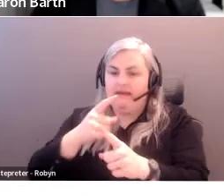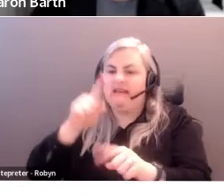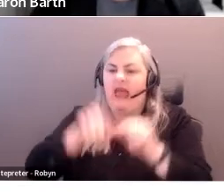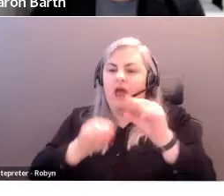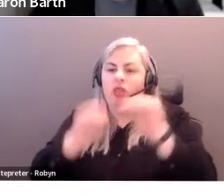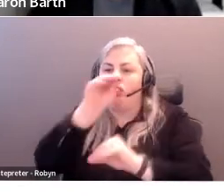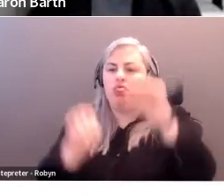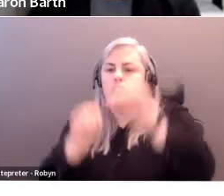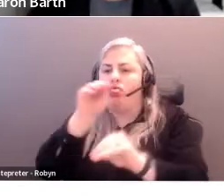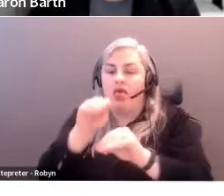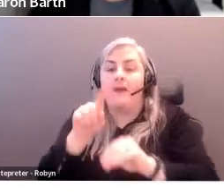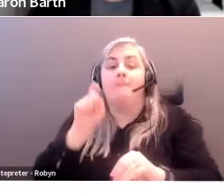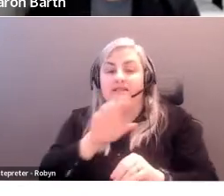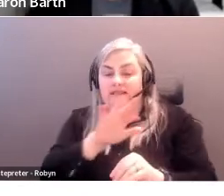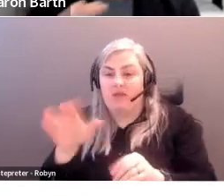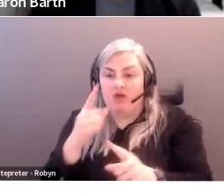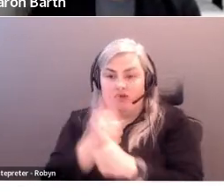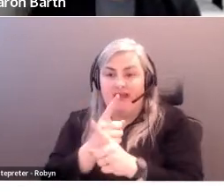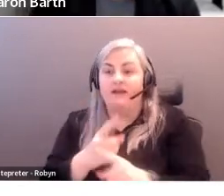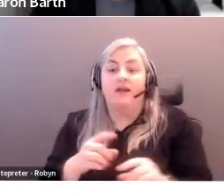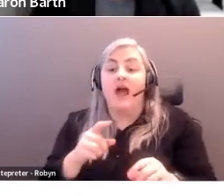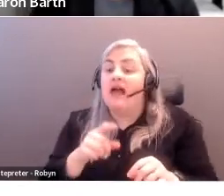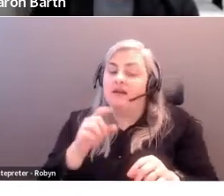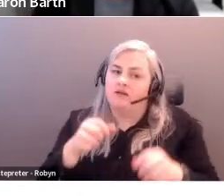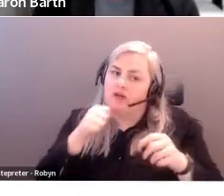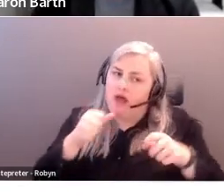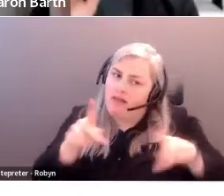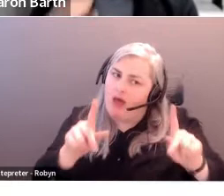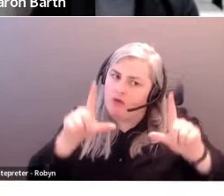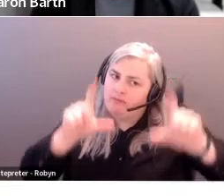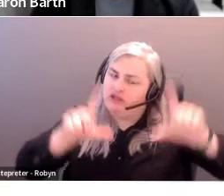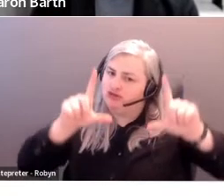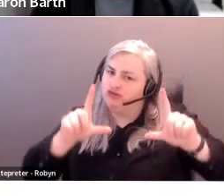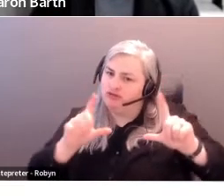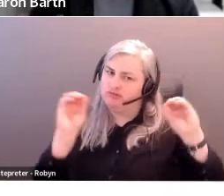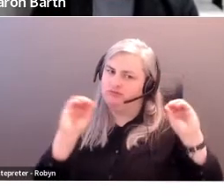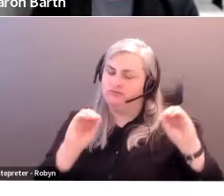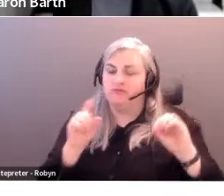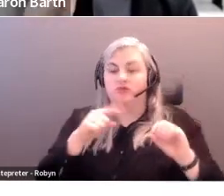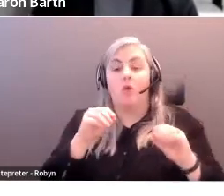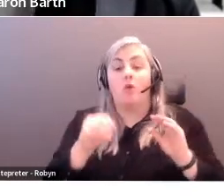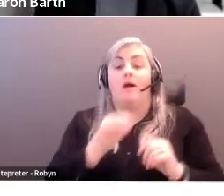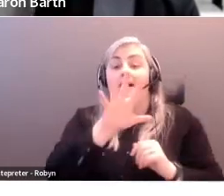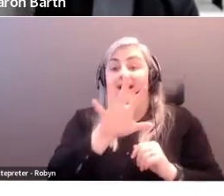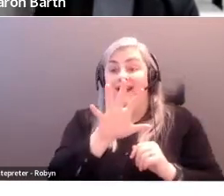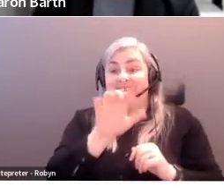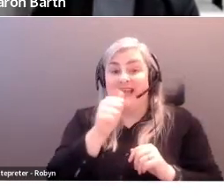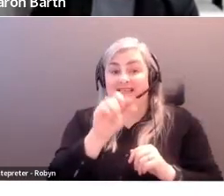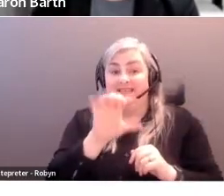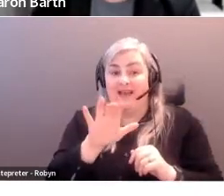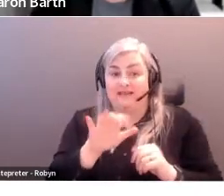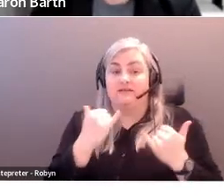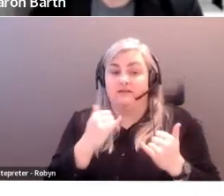taking screenshots or writing anything down while the list is up there. Okay, so I'm going to show it for 10 seconds, take it away, you recreate